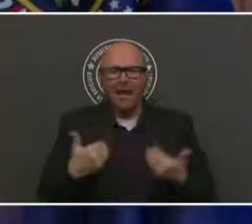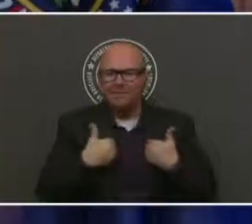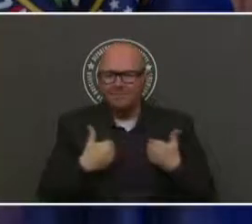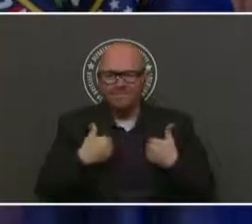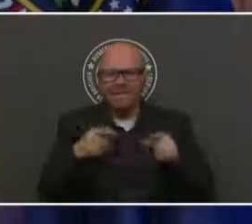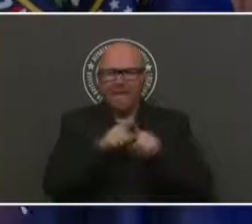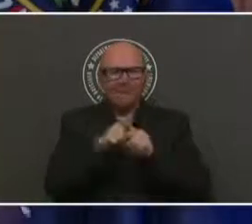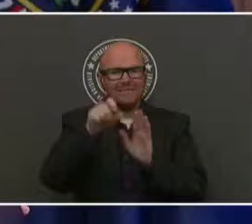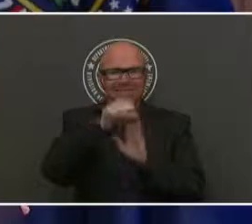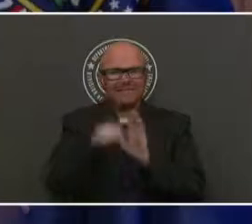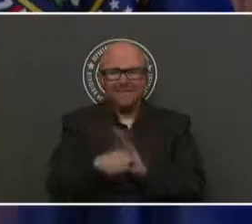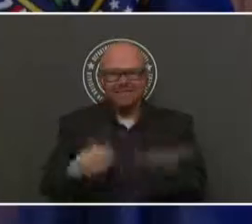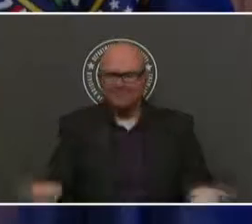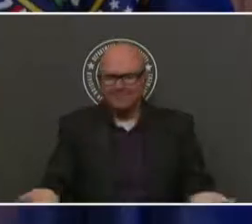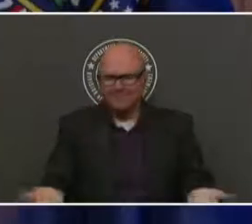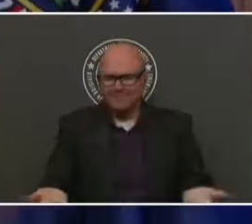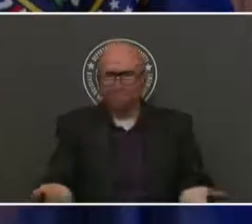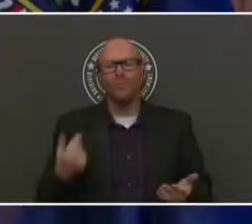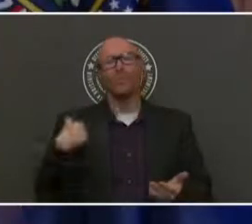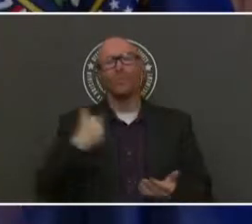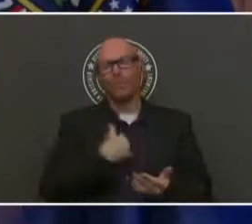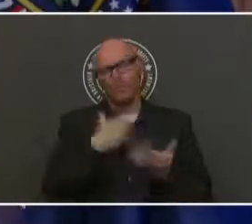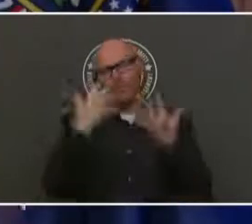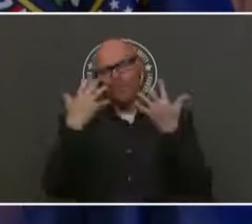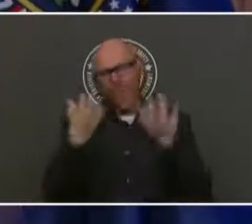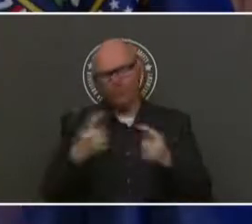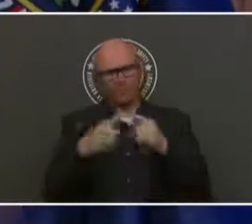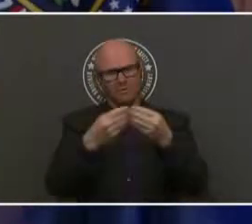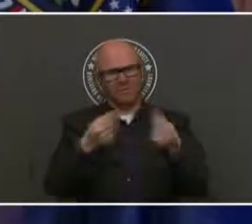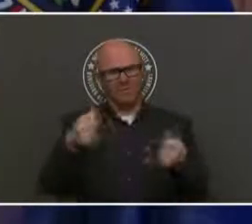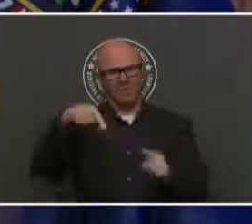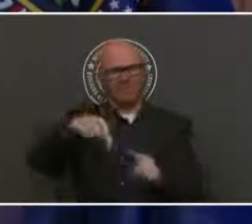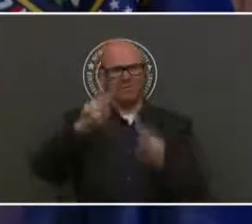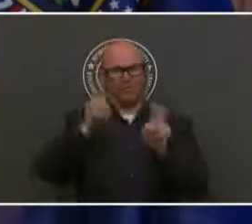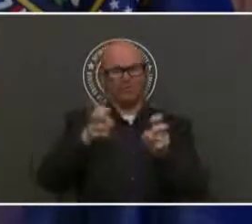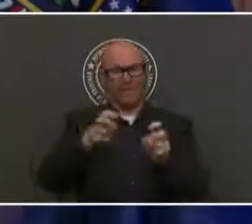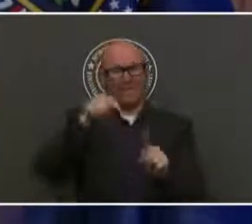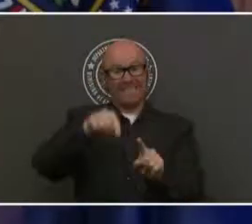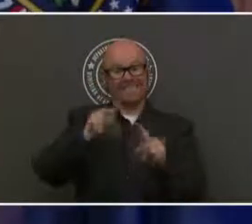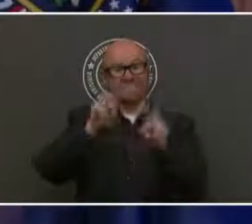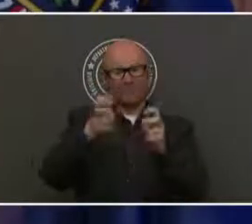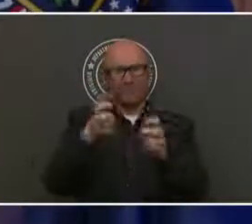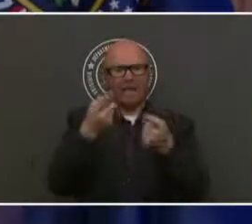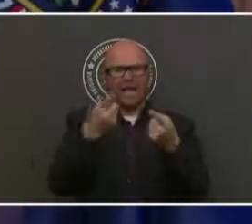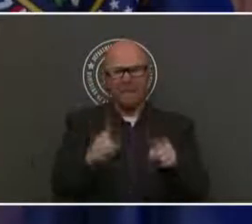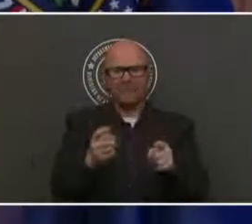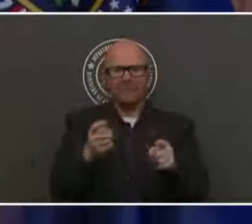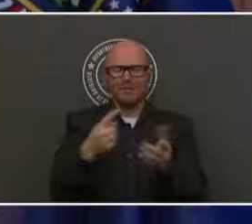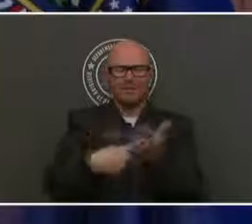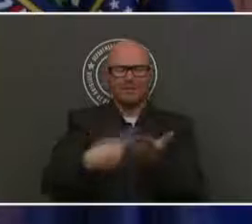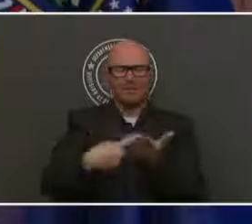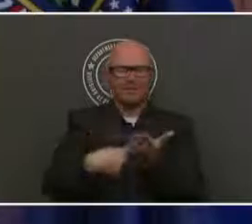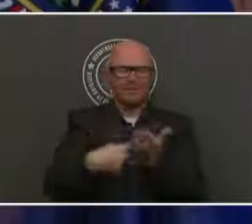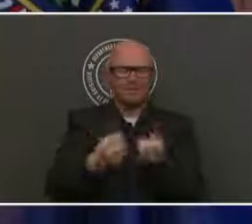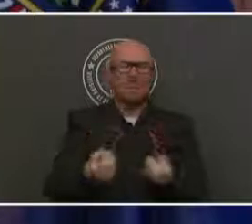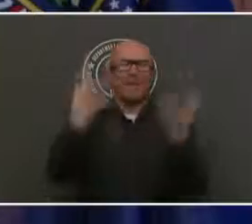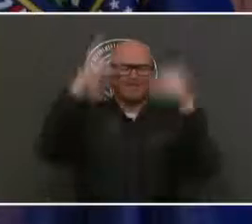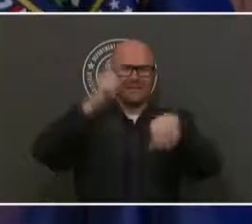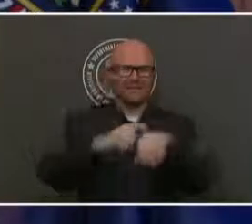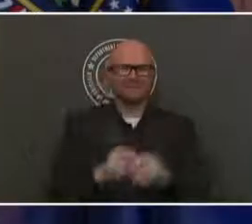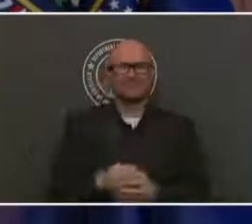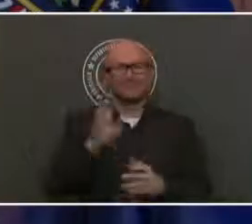what we want to do. What we want to do is we really want to solve this, genuinely solve this. I mean, I wish you could have been there with us